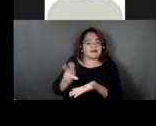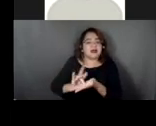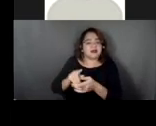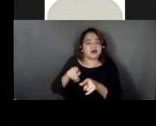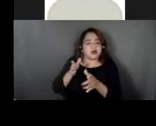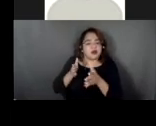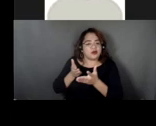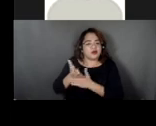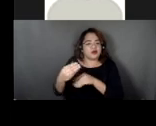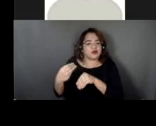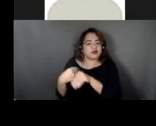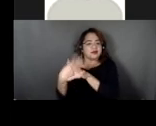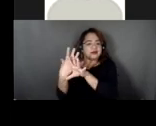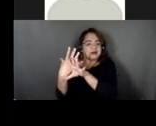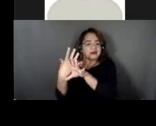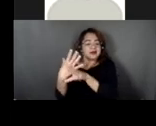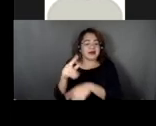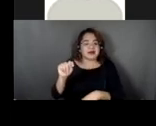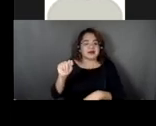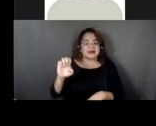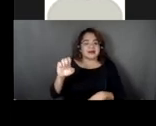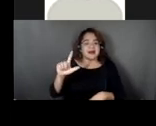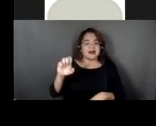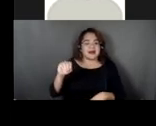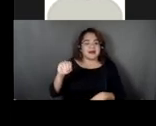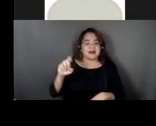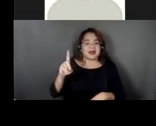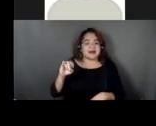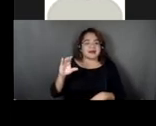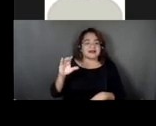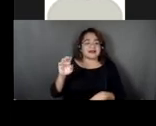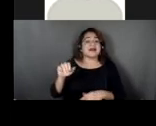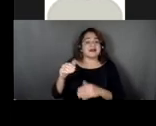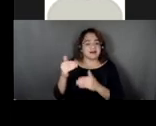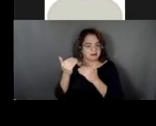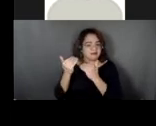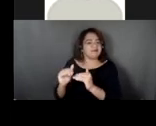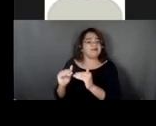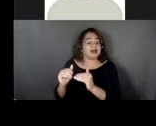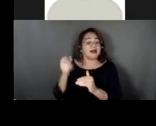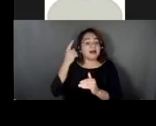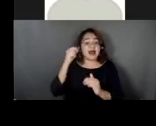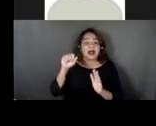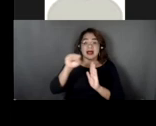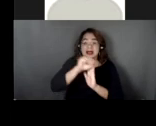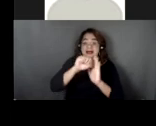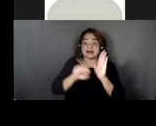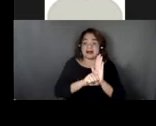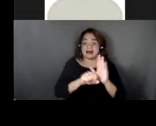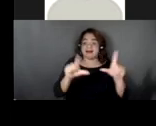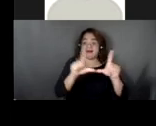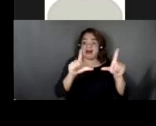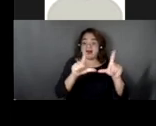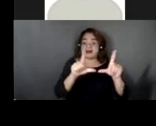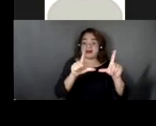that telemedicine restrictions are tied to our state licensure. And